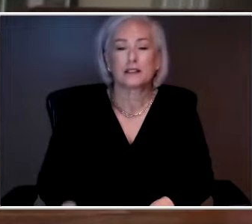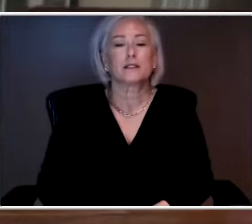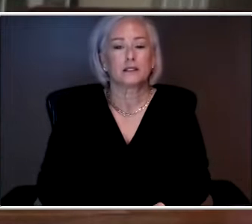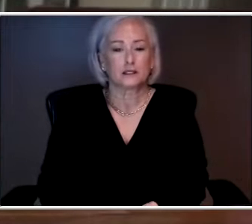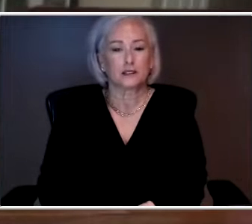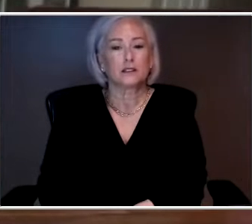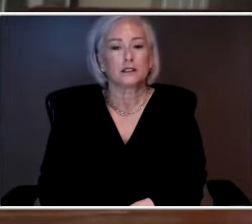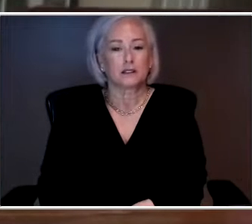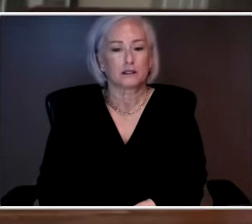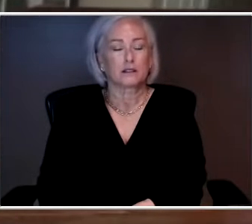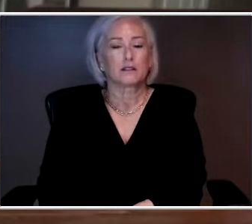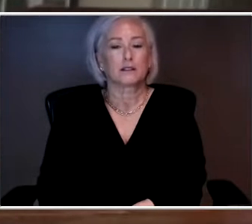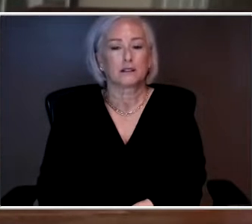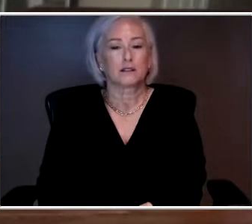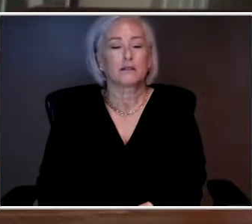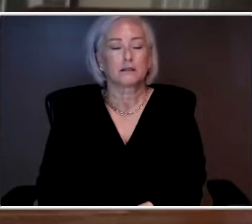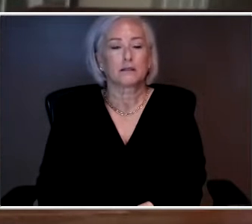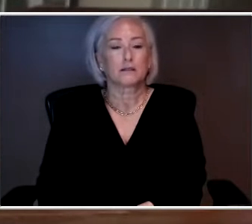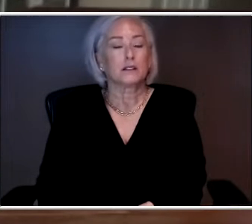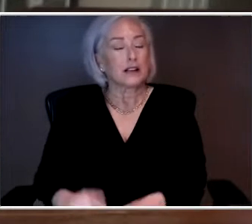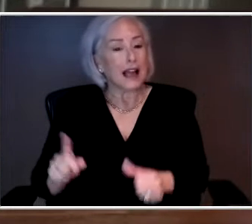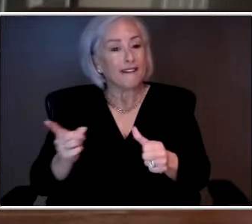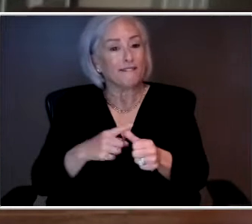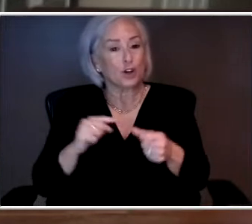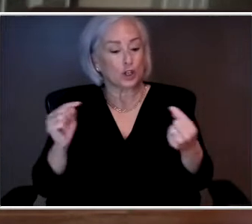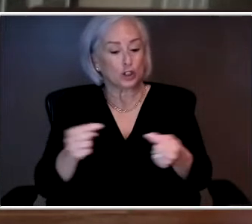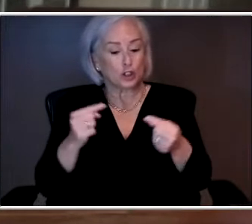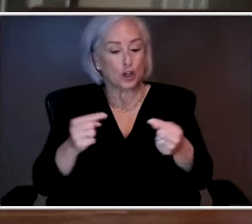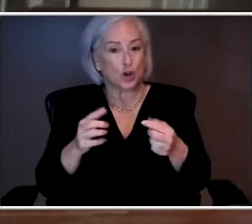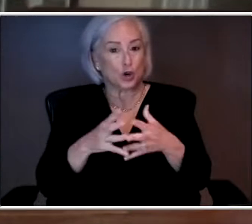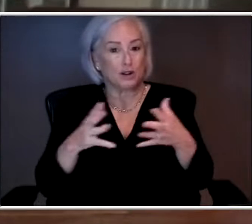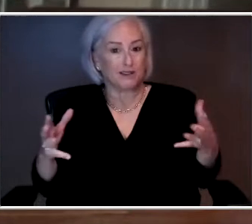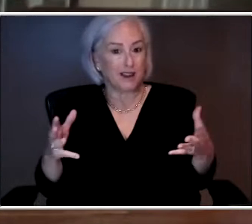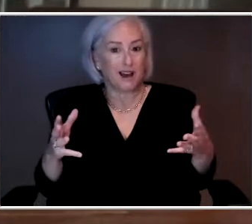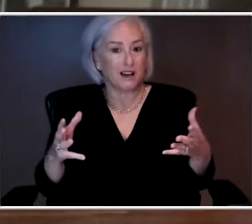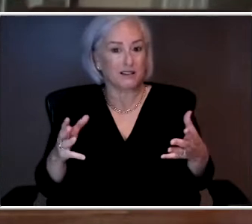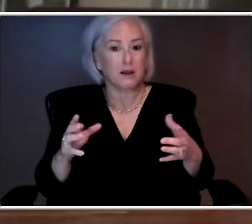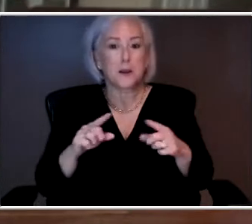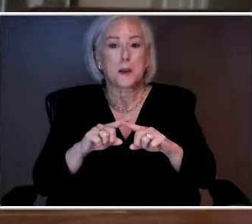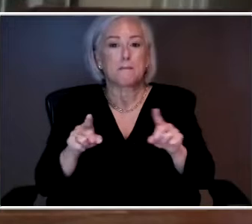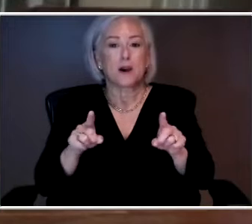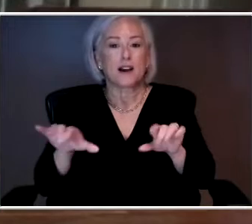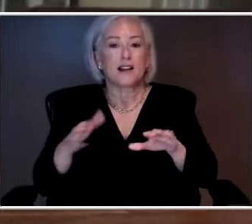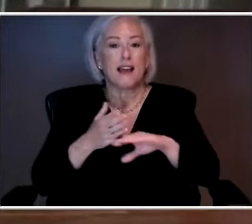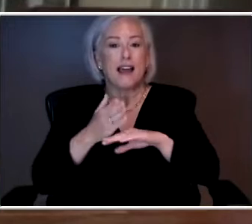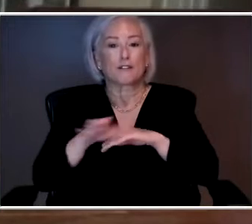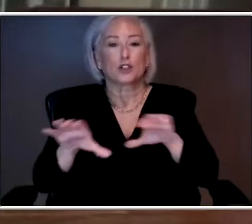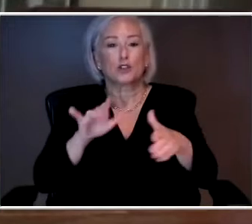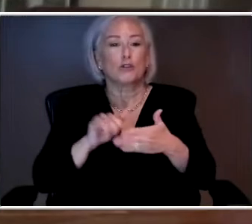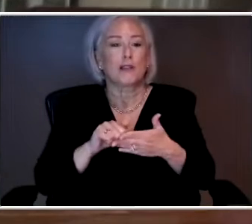At first, it hurt a lot, but then you get to it, and then you don't even notice it.